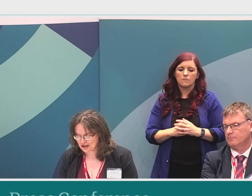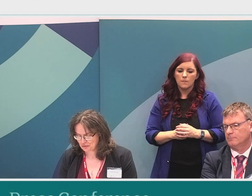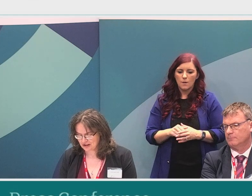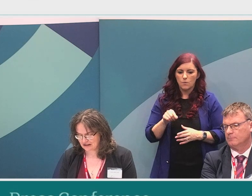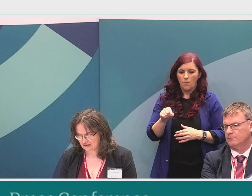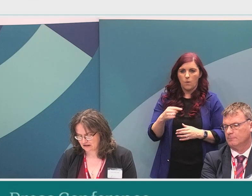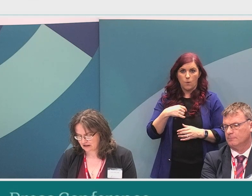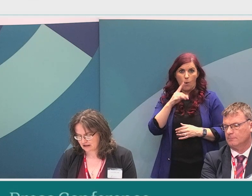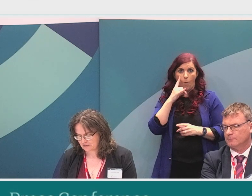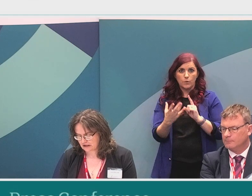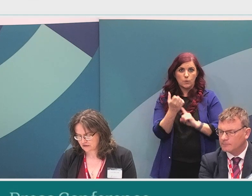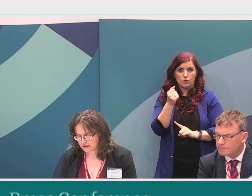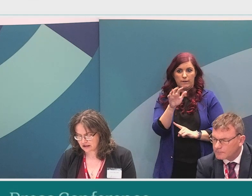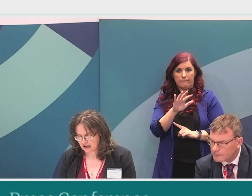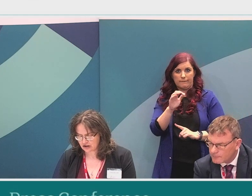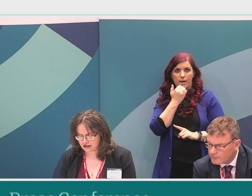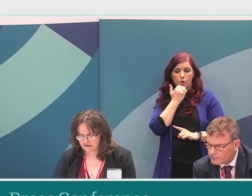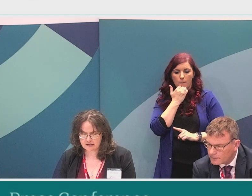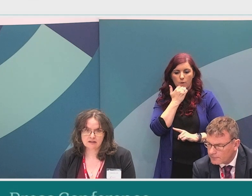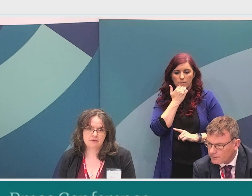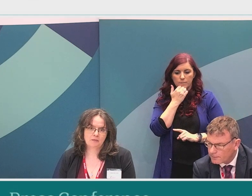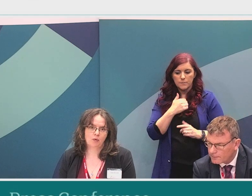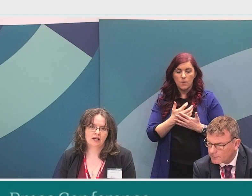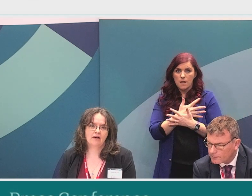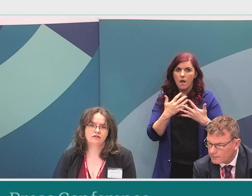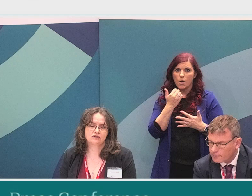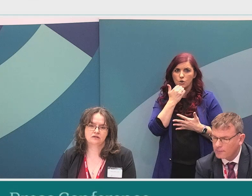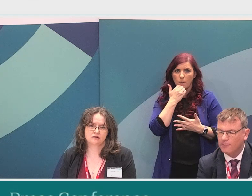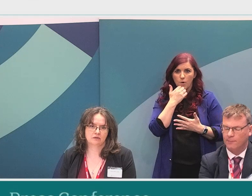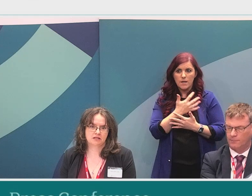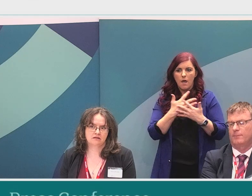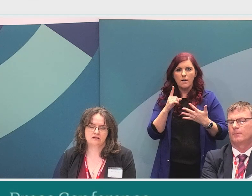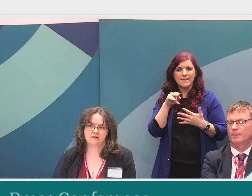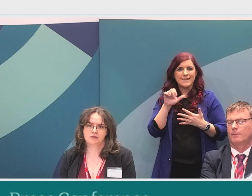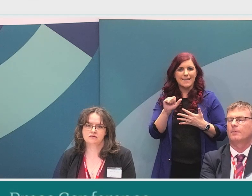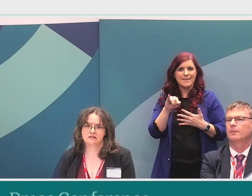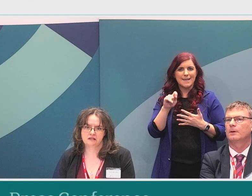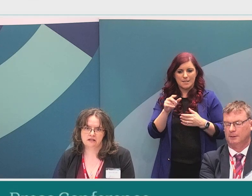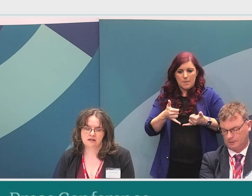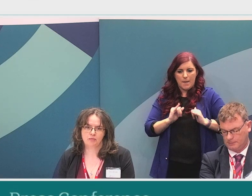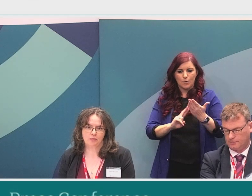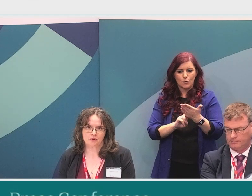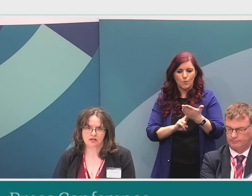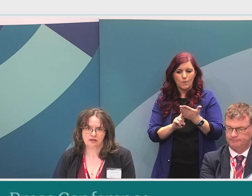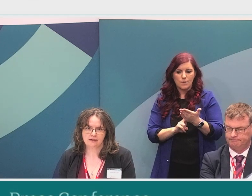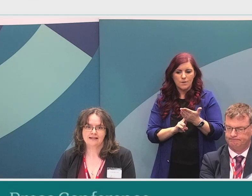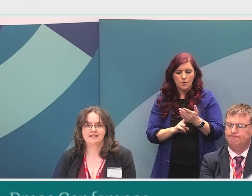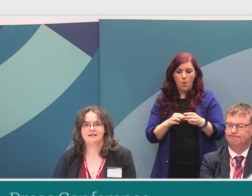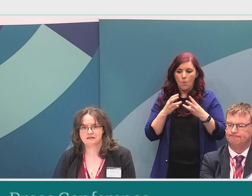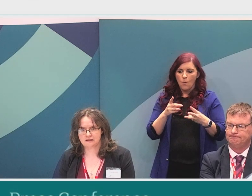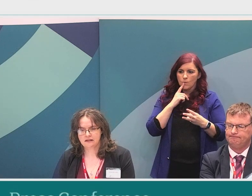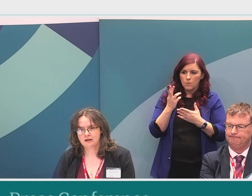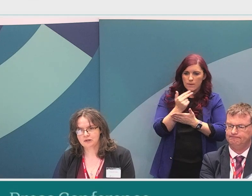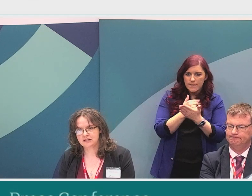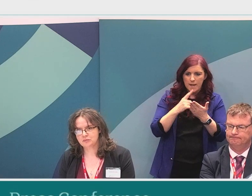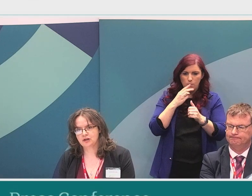to achieve with this, and it's quite a large data set. But what I haven't described here is the amount of design and preparation and